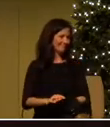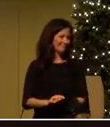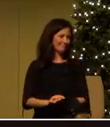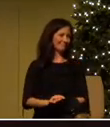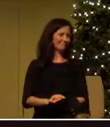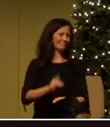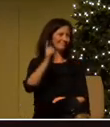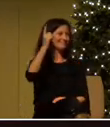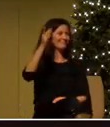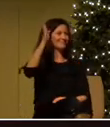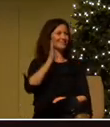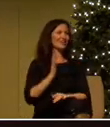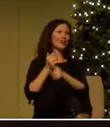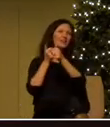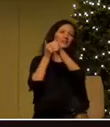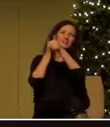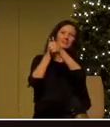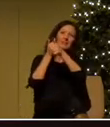God Himself